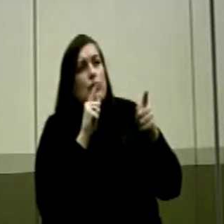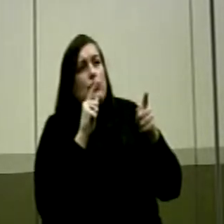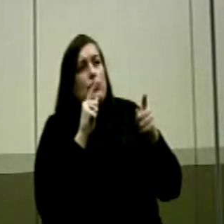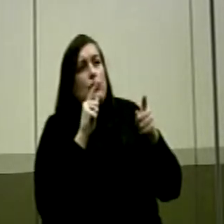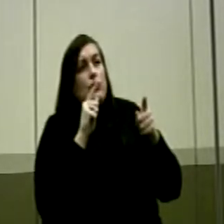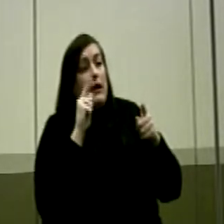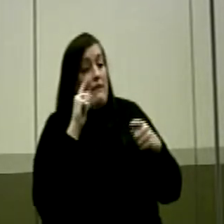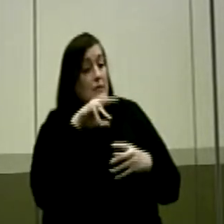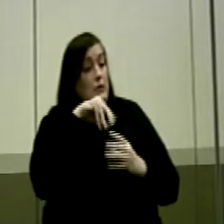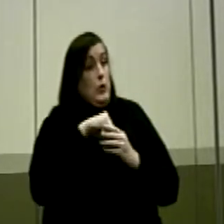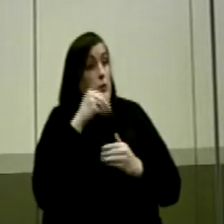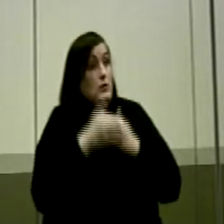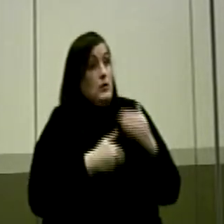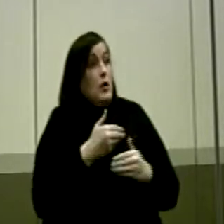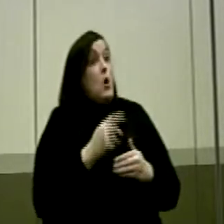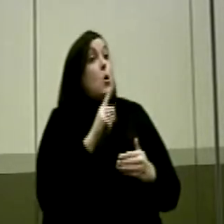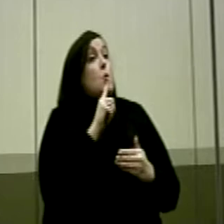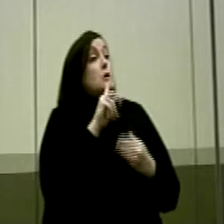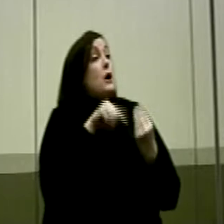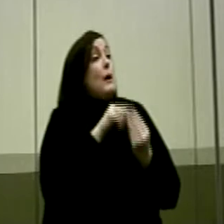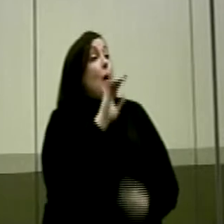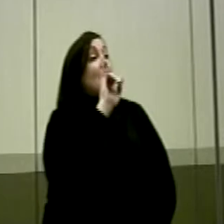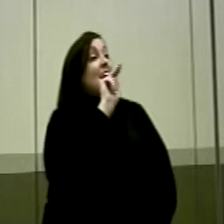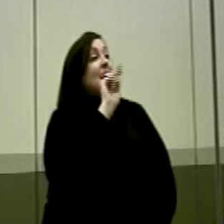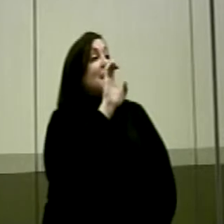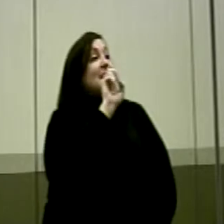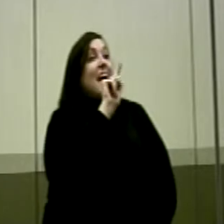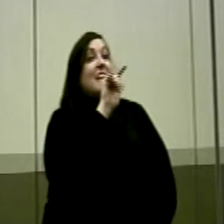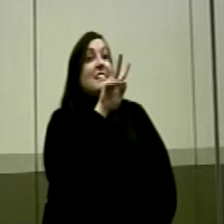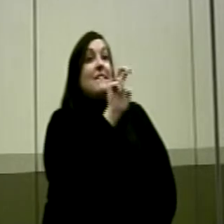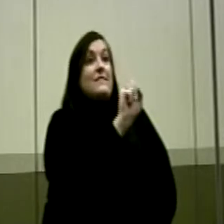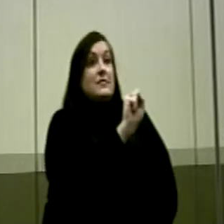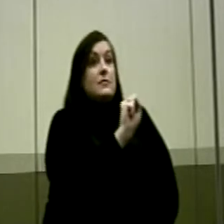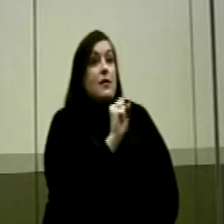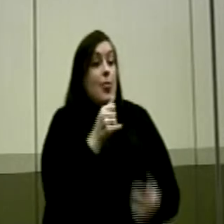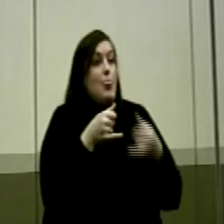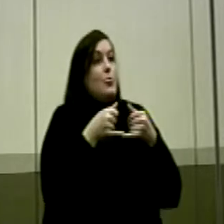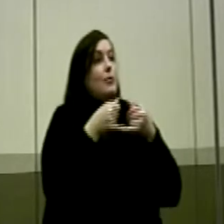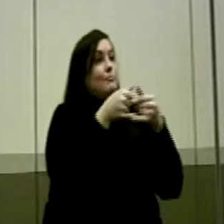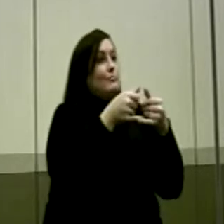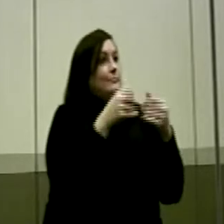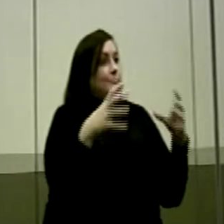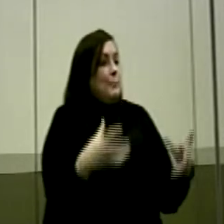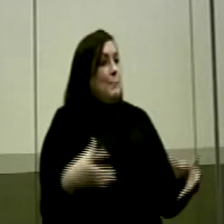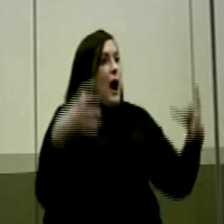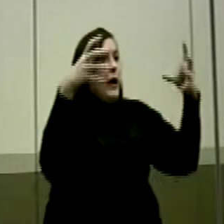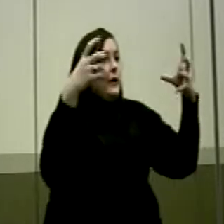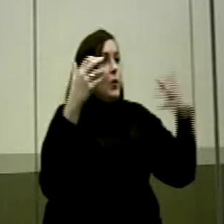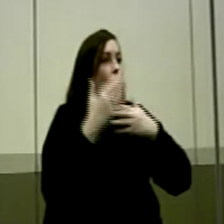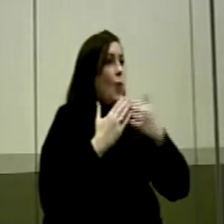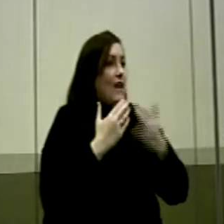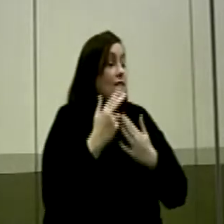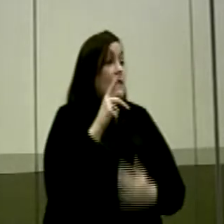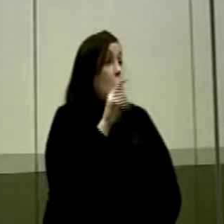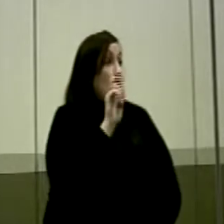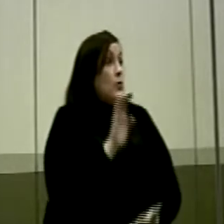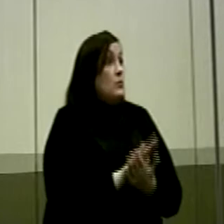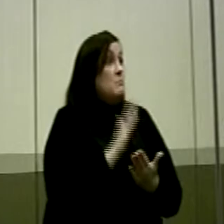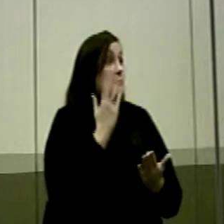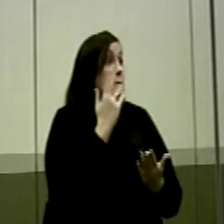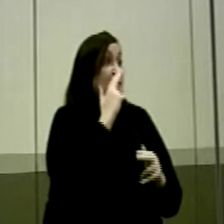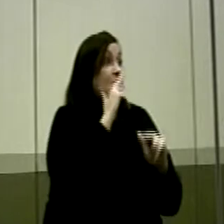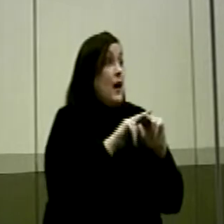a little bit of the incentives. So whatever is in this prize bucket or box, for a preschooler, it might be fun to get a pencil,